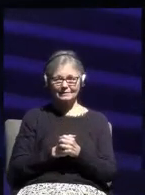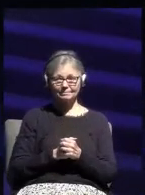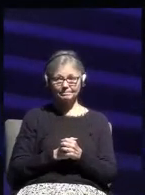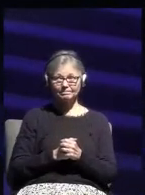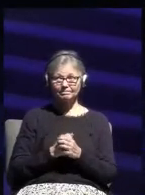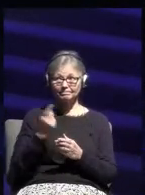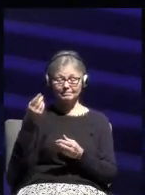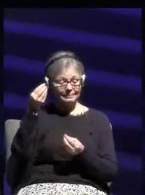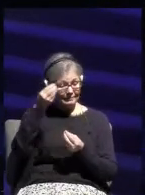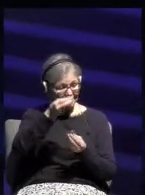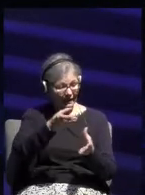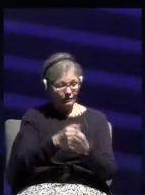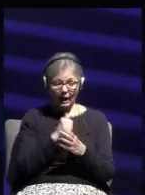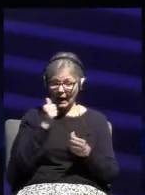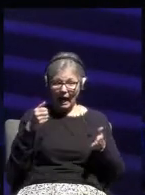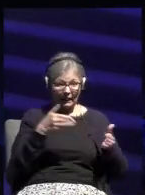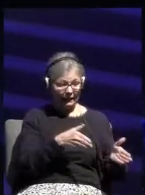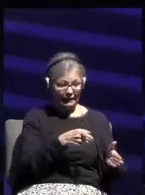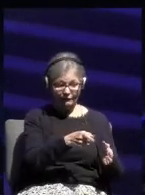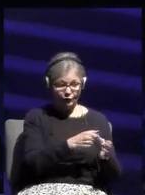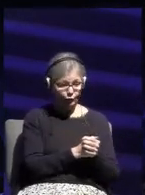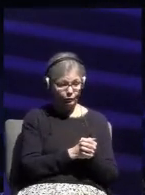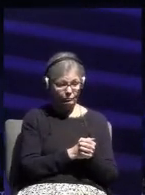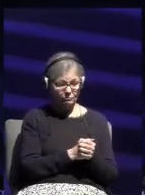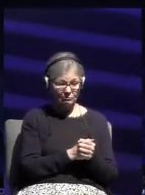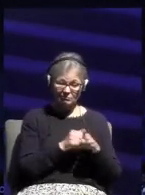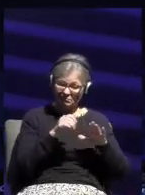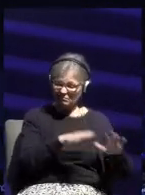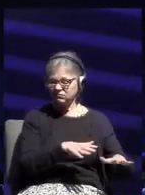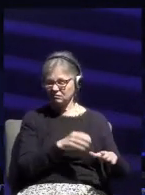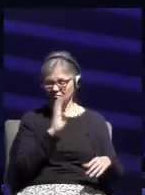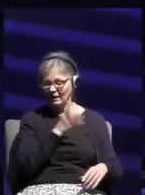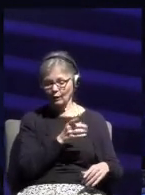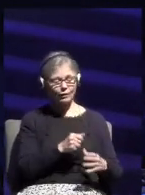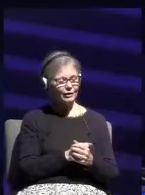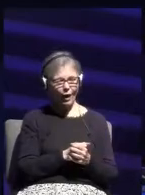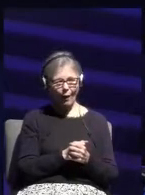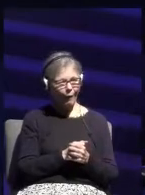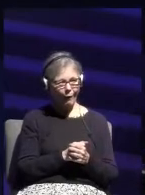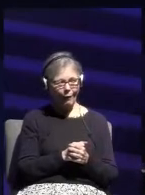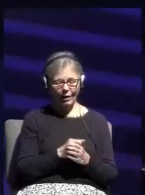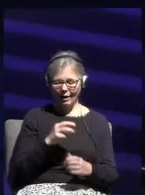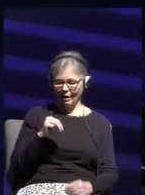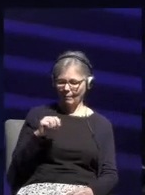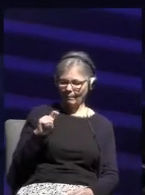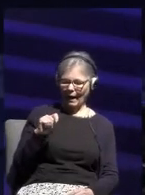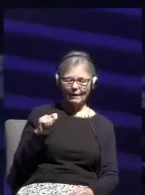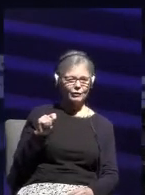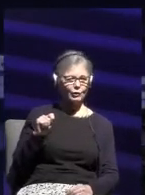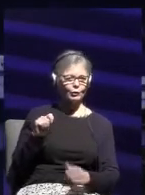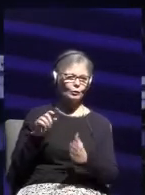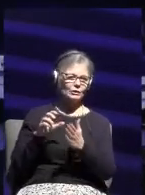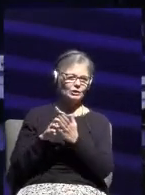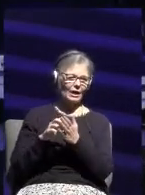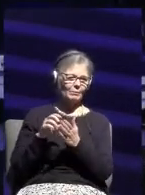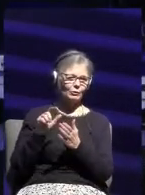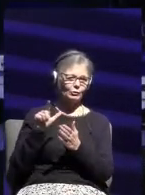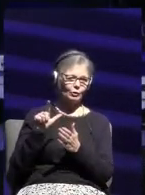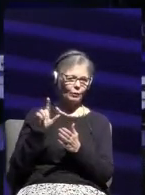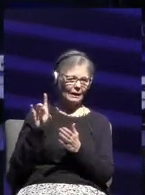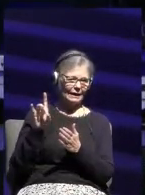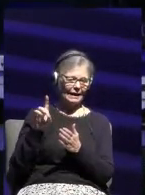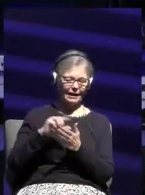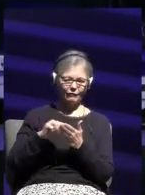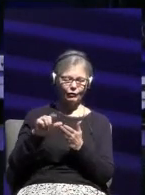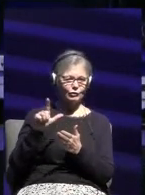know that he's not going to leave you, nor is he going to forsake you. As Matthew 28, 20 tells us, "Teaching them to observe all